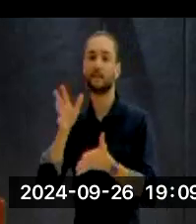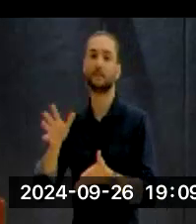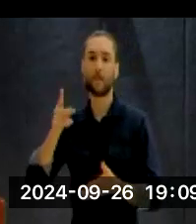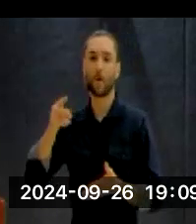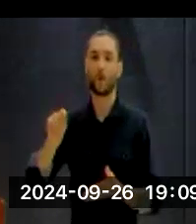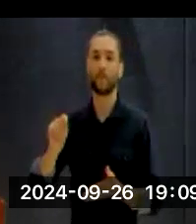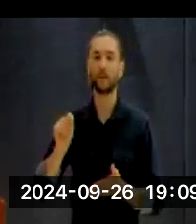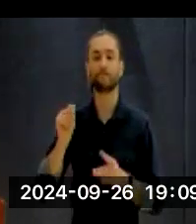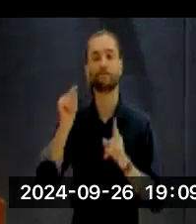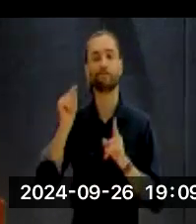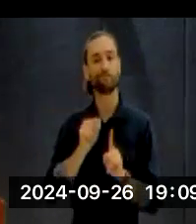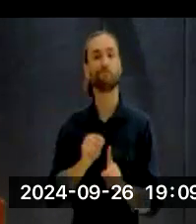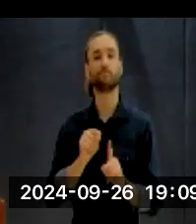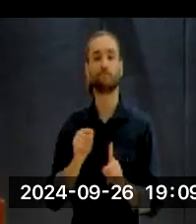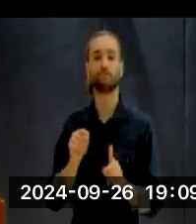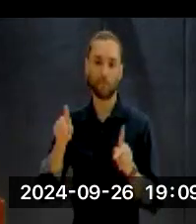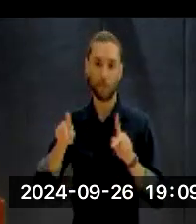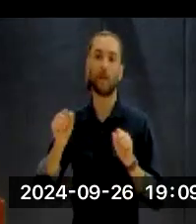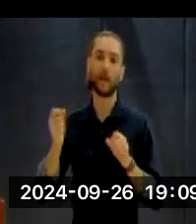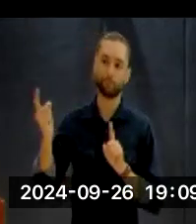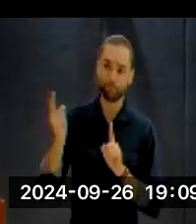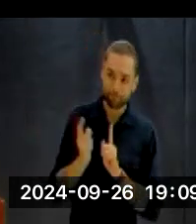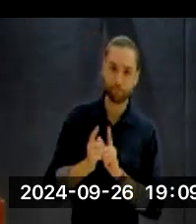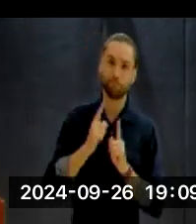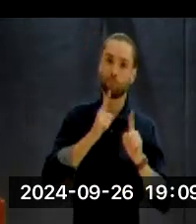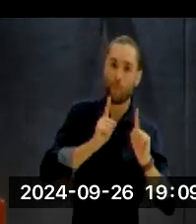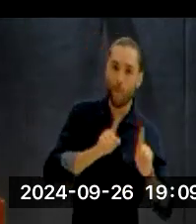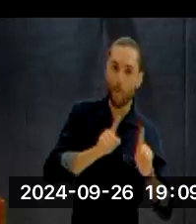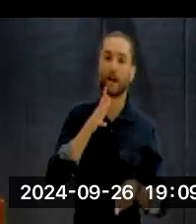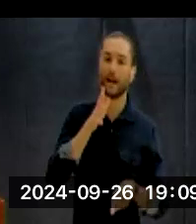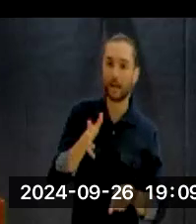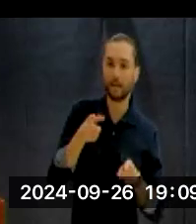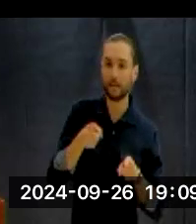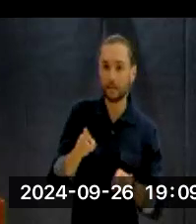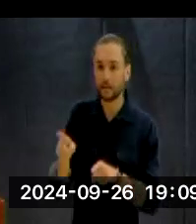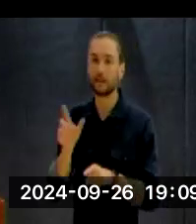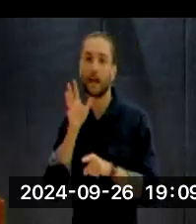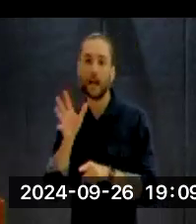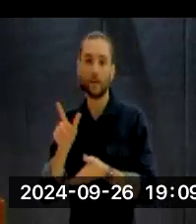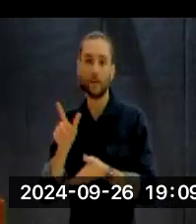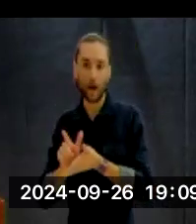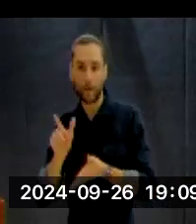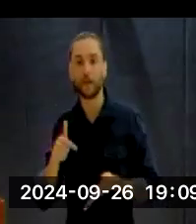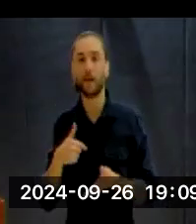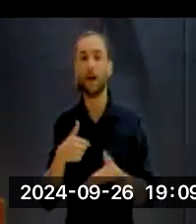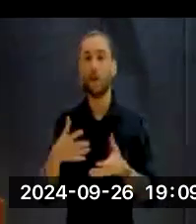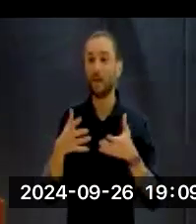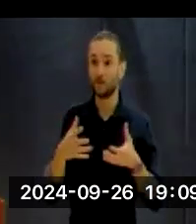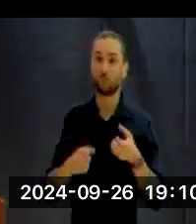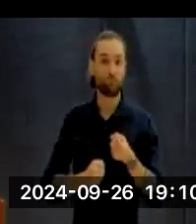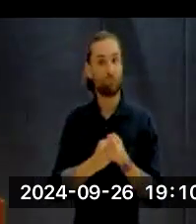department, which is where people can report hate incidences and hate crimes. I just want to